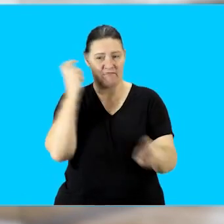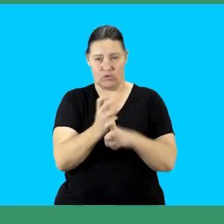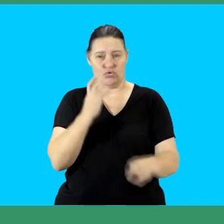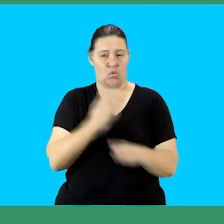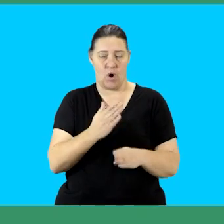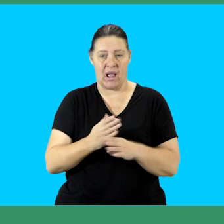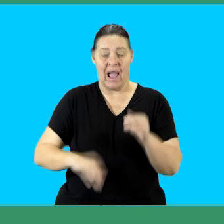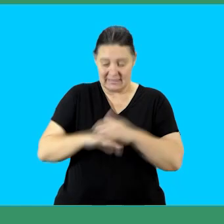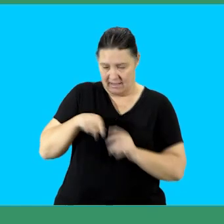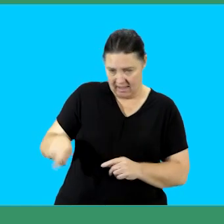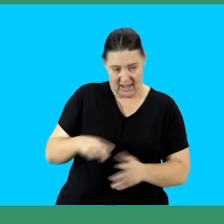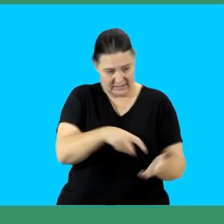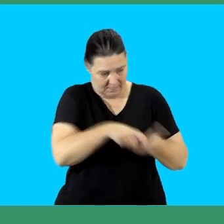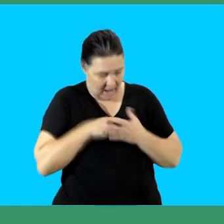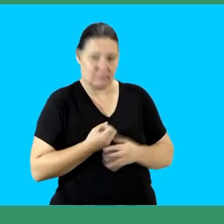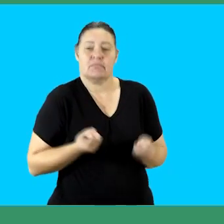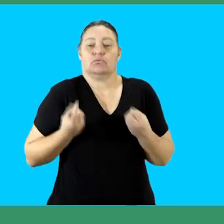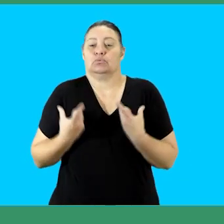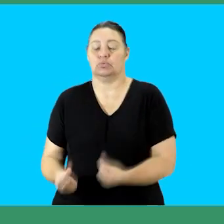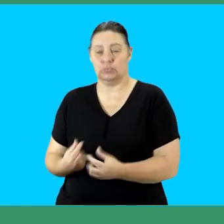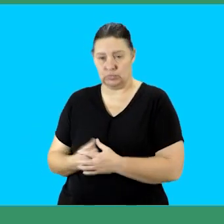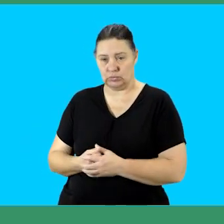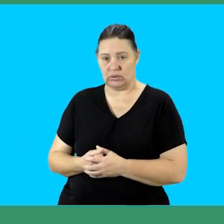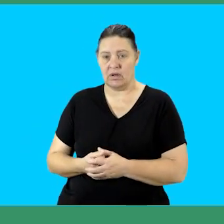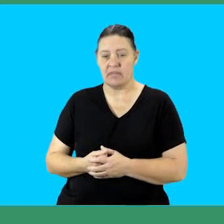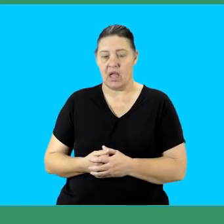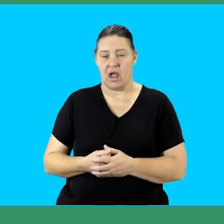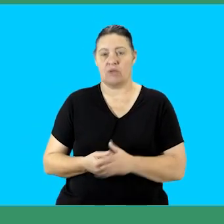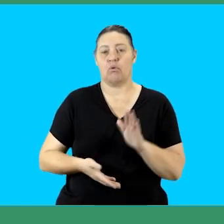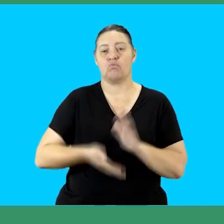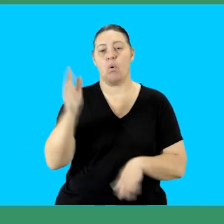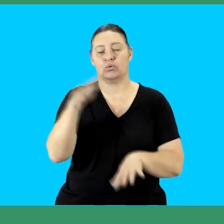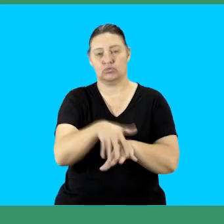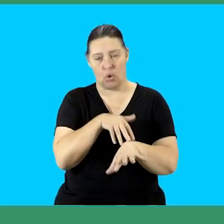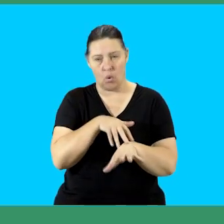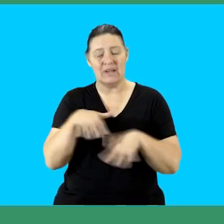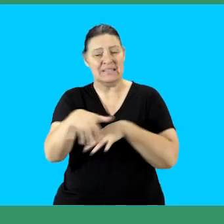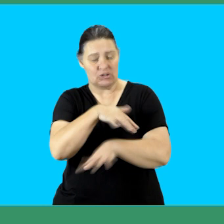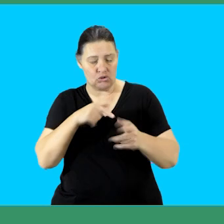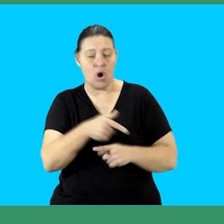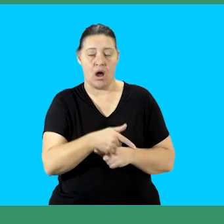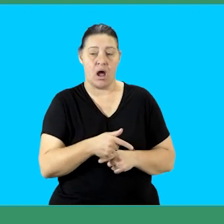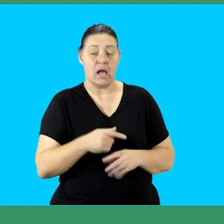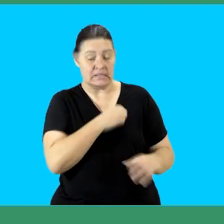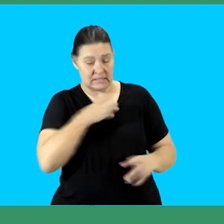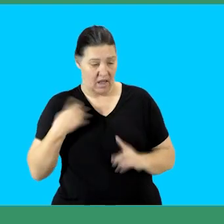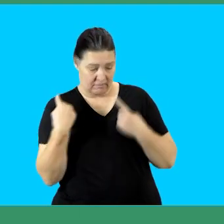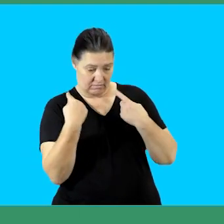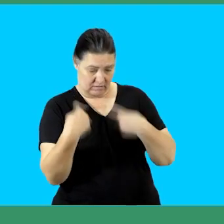strikes. Situations where workers refuse to work until employers meet their demands. Then we have